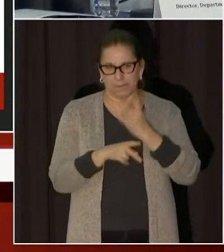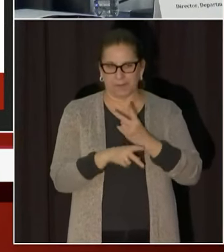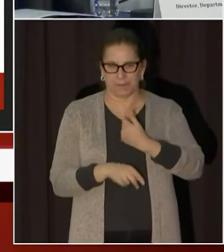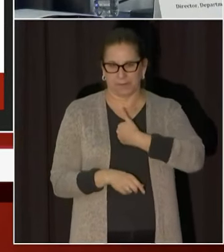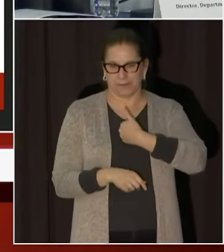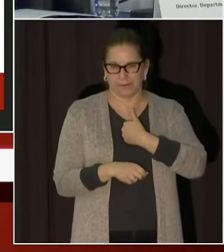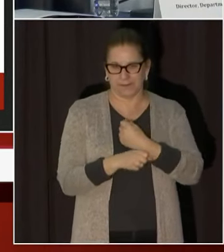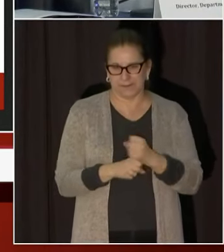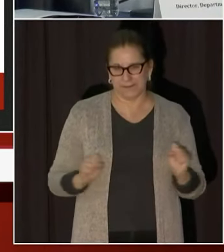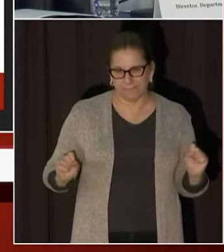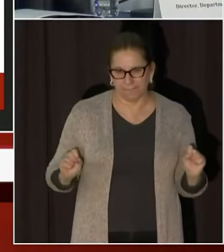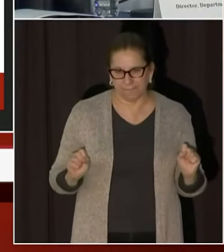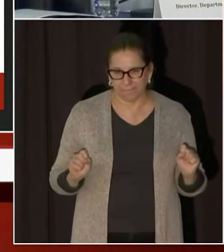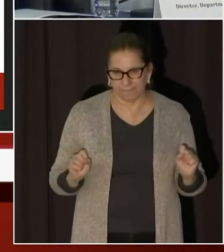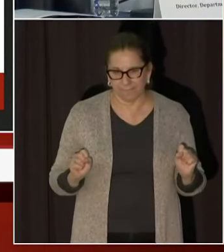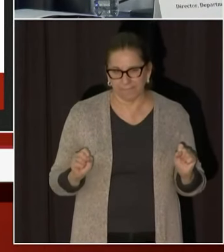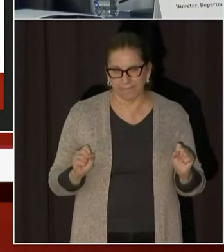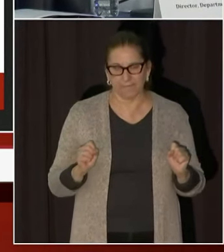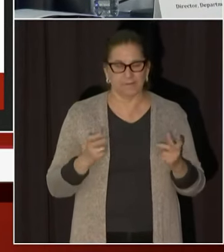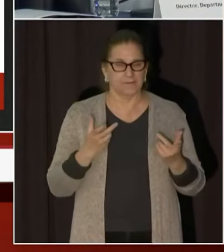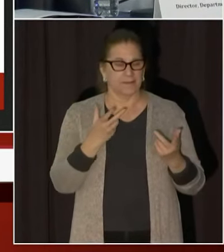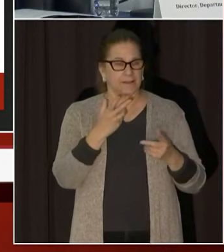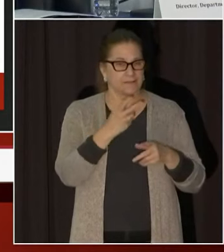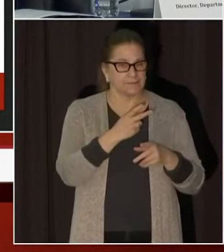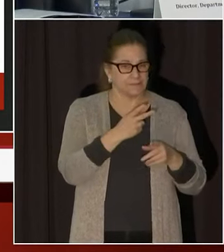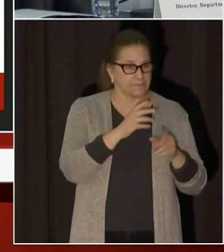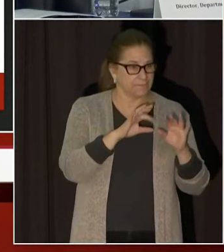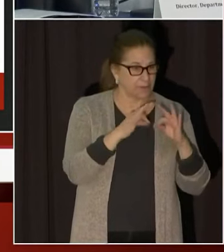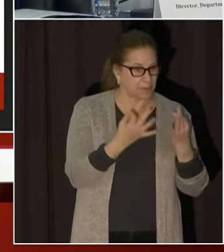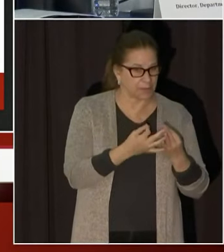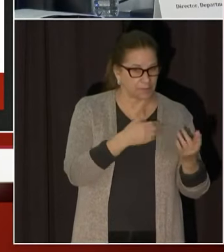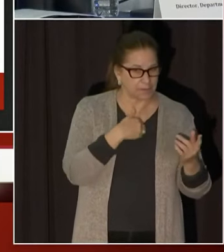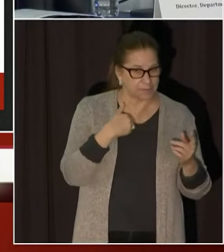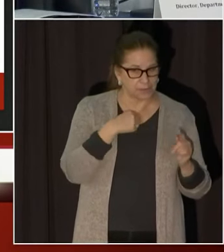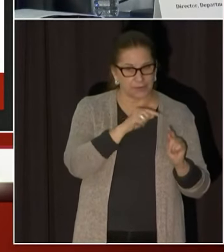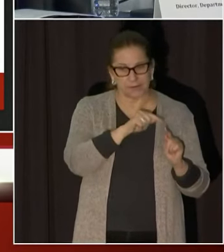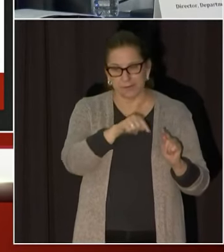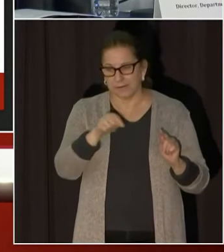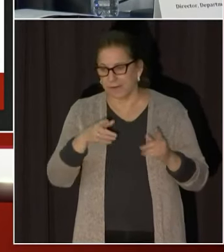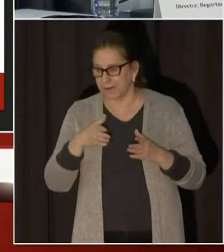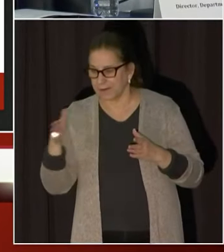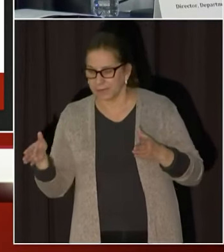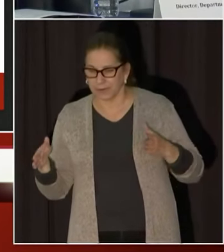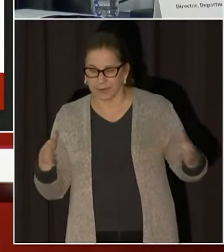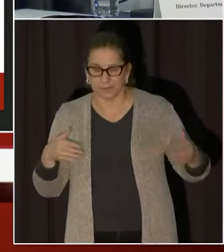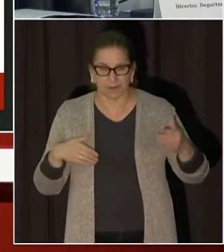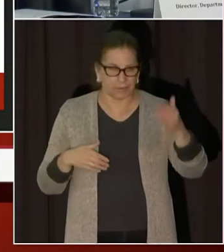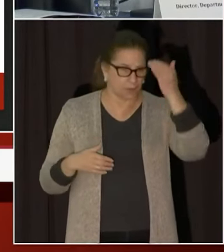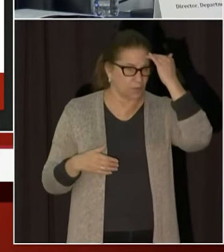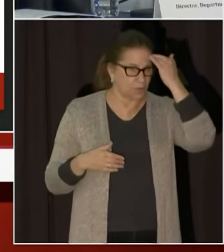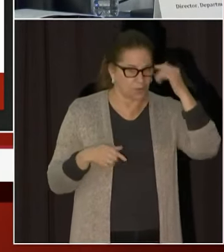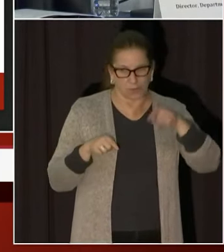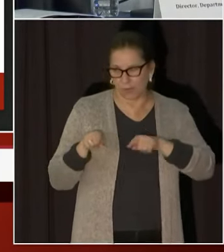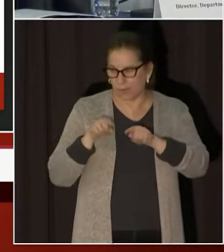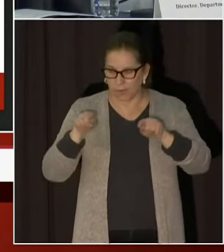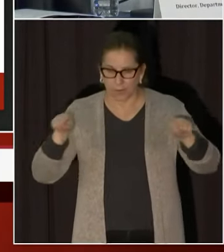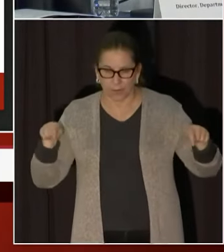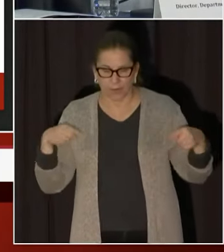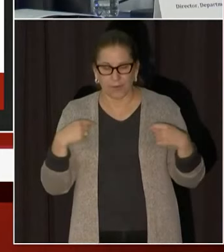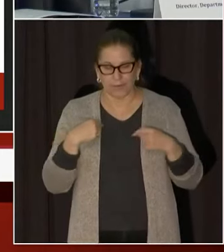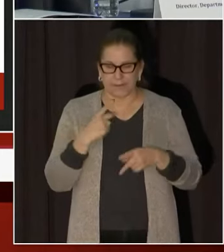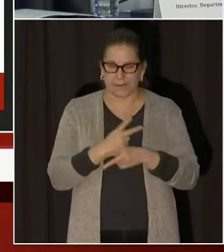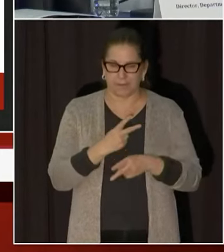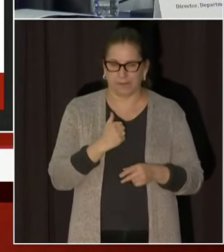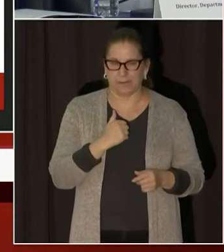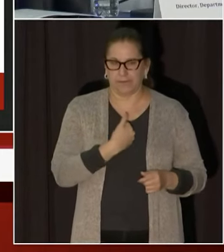these be members of your own family, whether they be members of your neighbor, or just someone who may be with you when you're in the store going out only